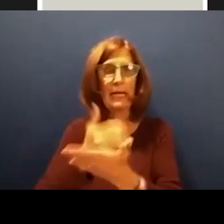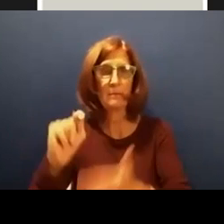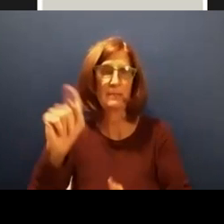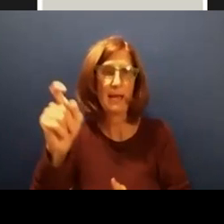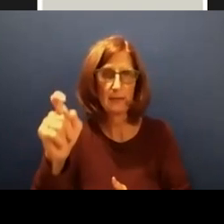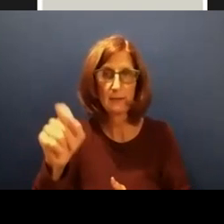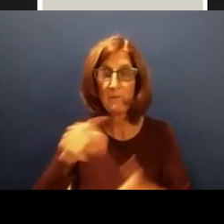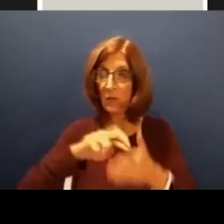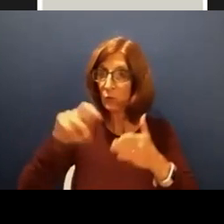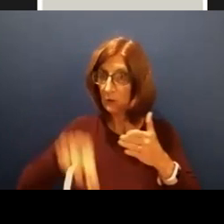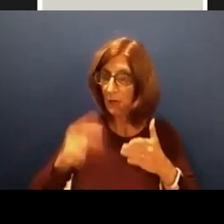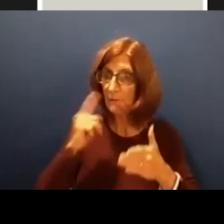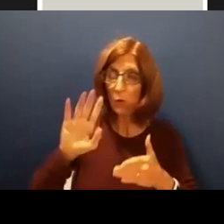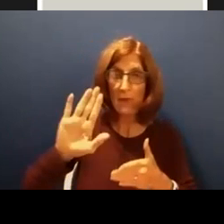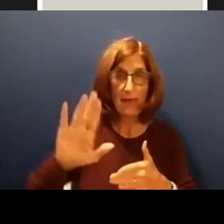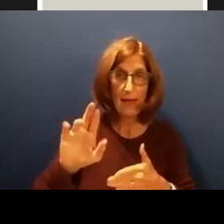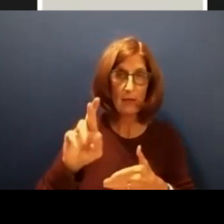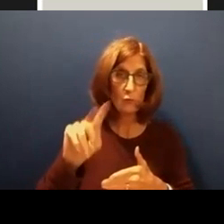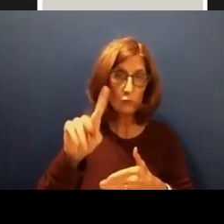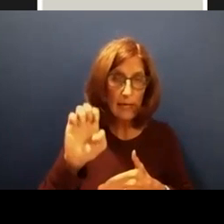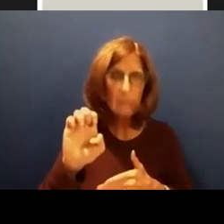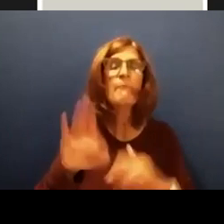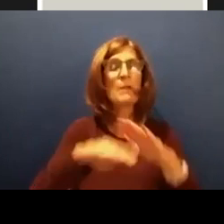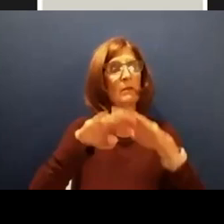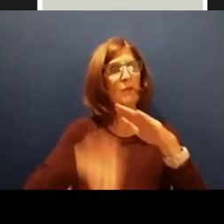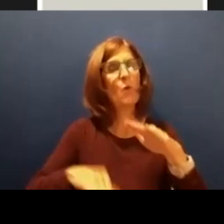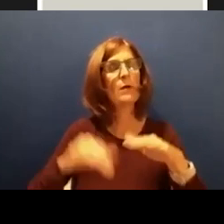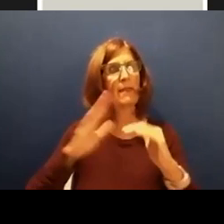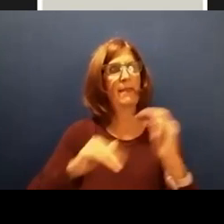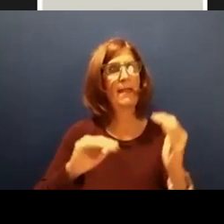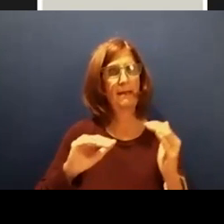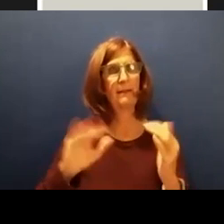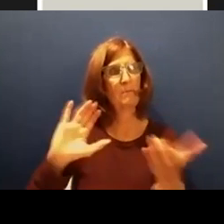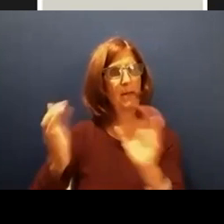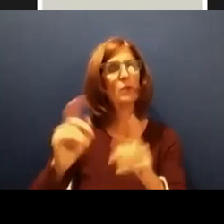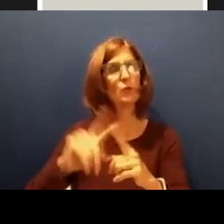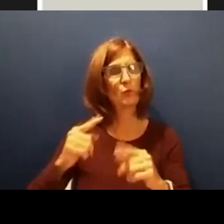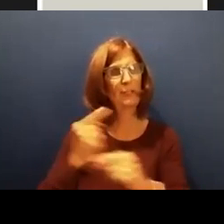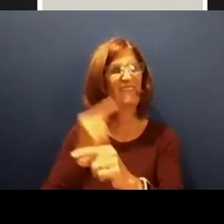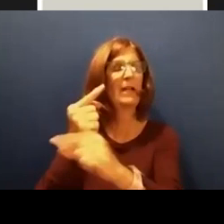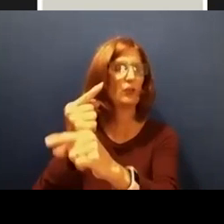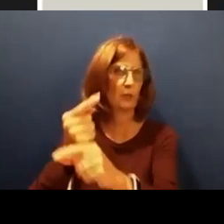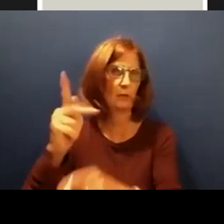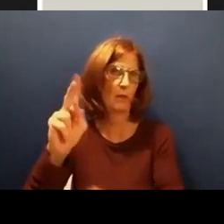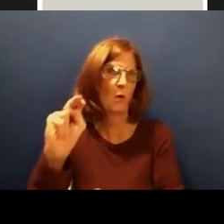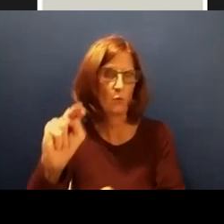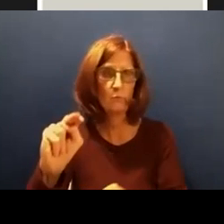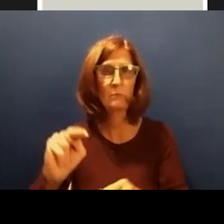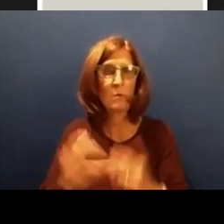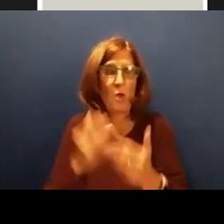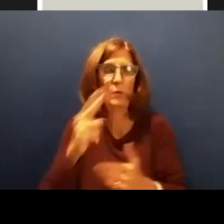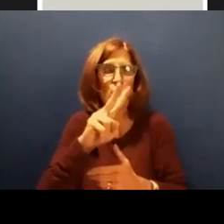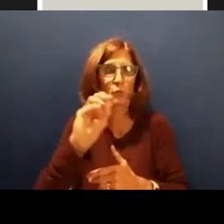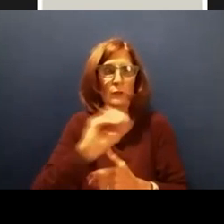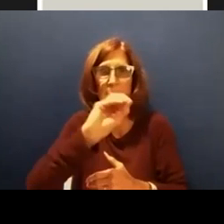the interest rate on tax-exempt bonds is lower than conventional bank financing, typically by about 2%. So the bank